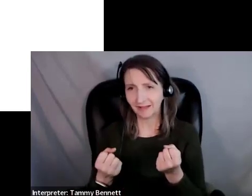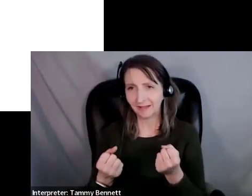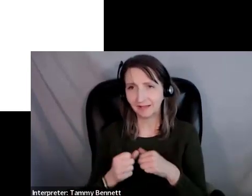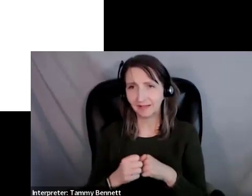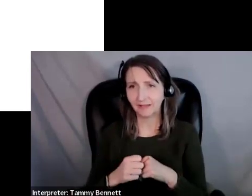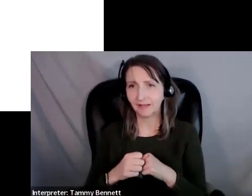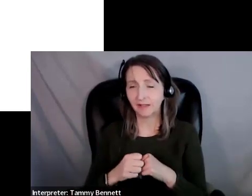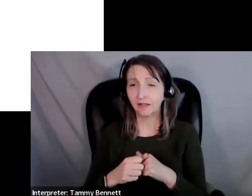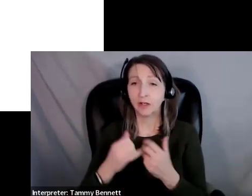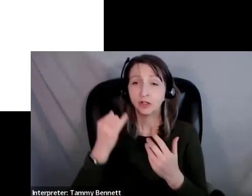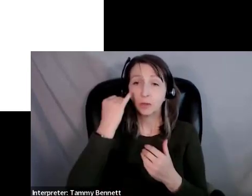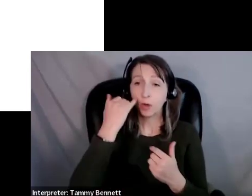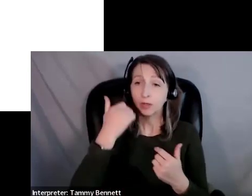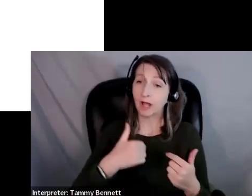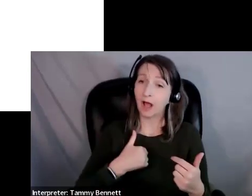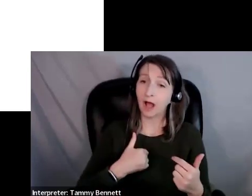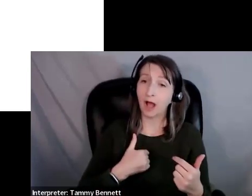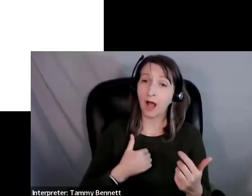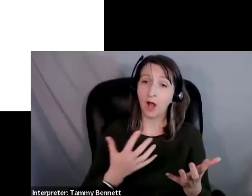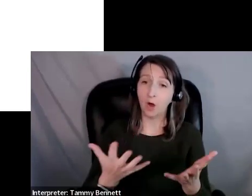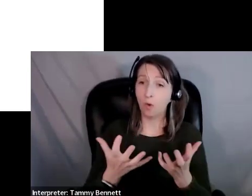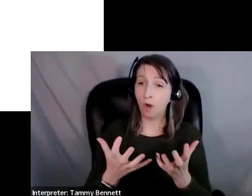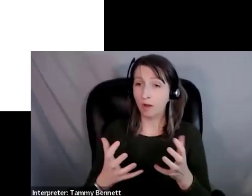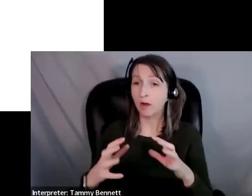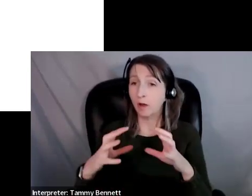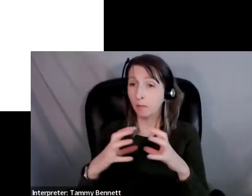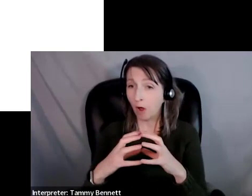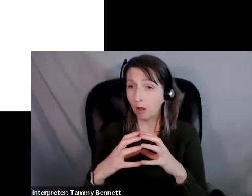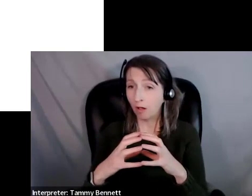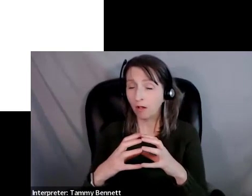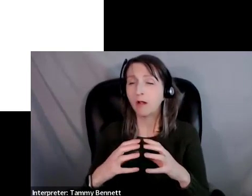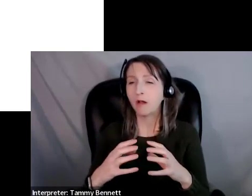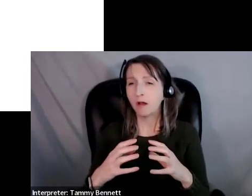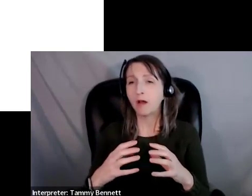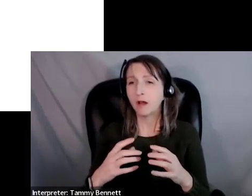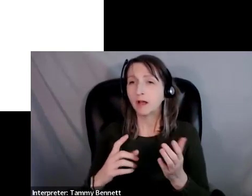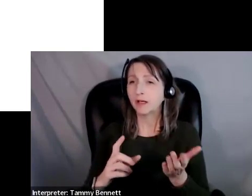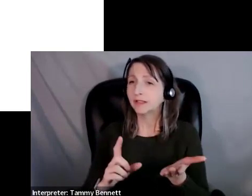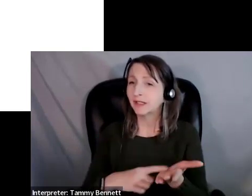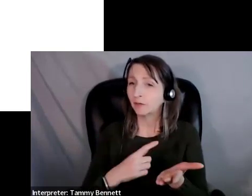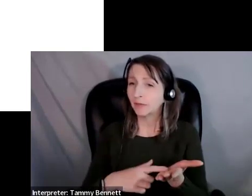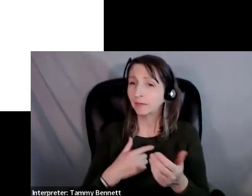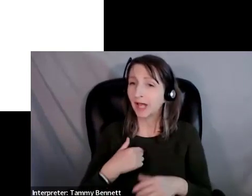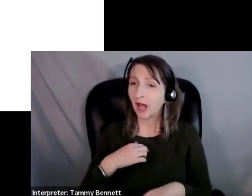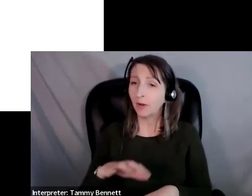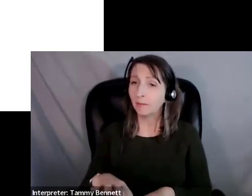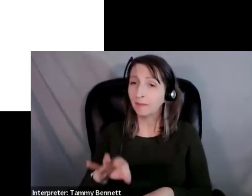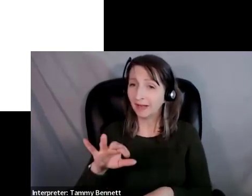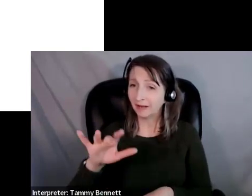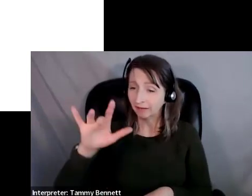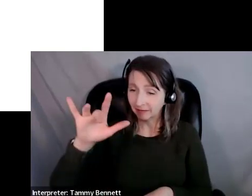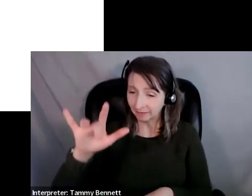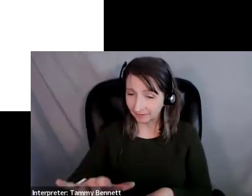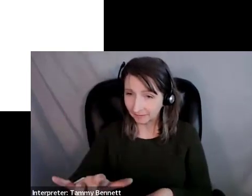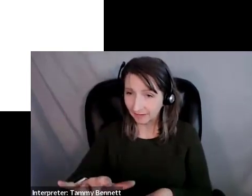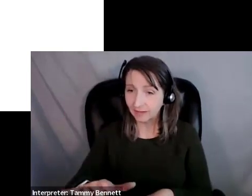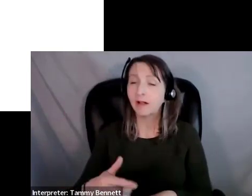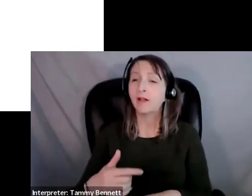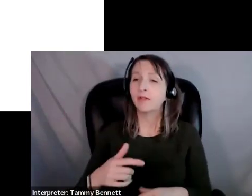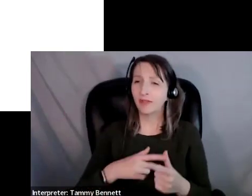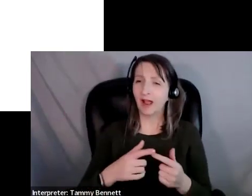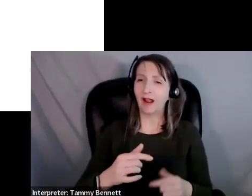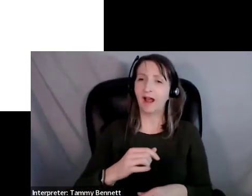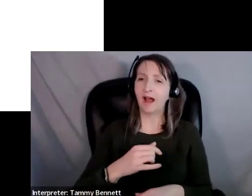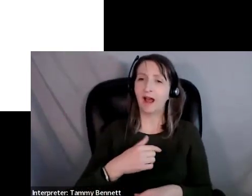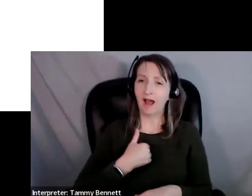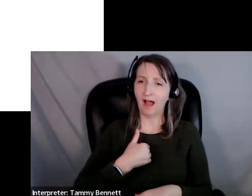I want ball, I want ball. So depending on the student, sometimes I will select the button first, and then I will sign I. Then